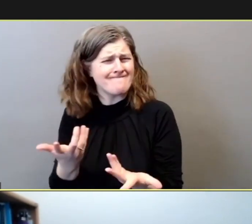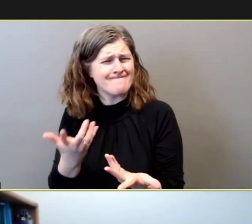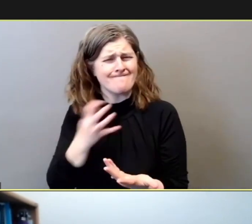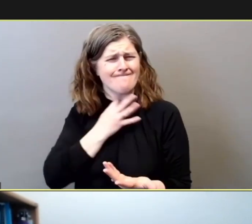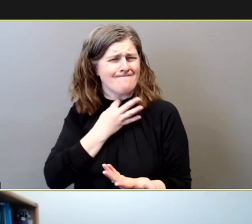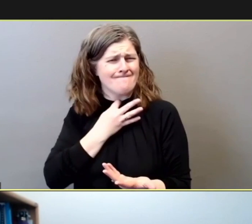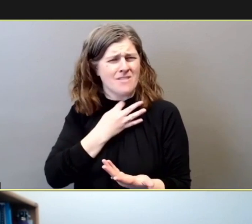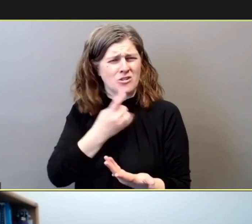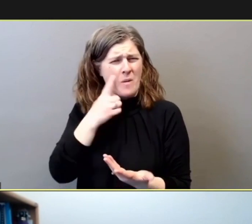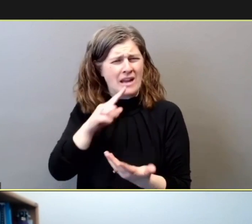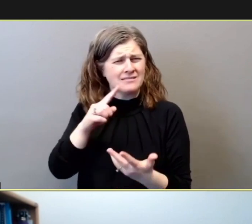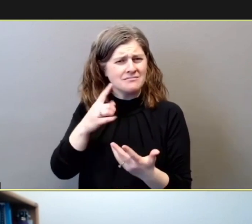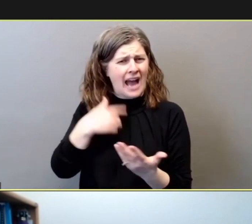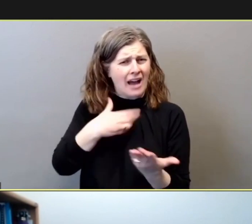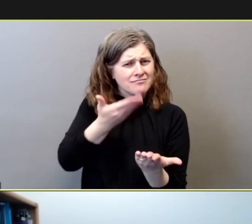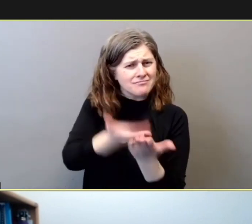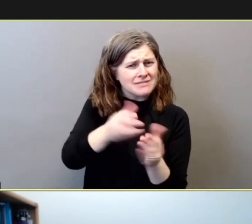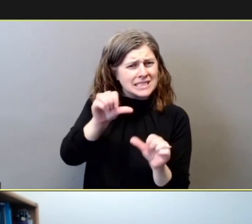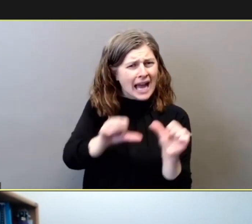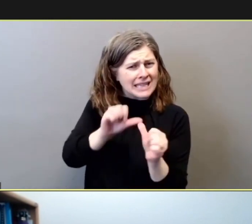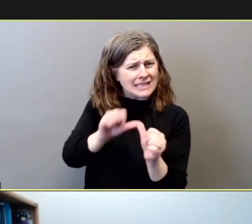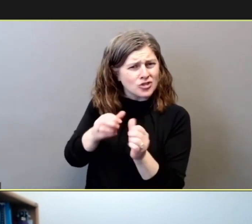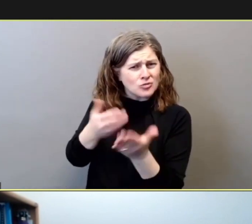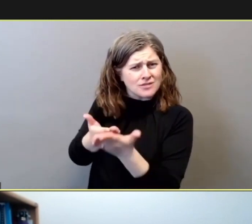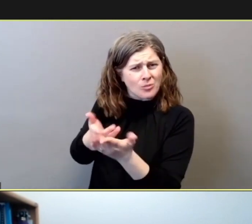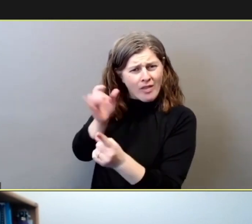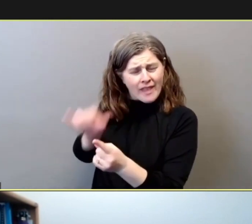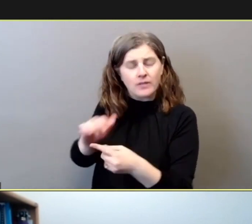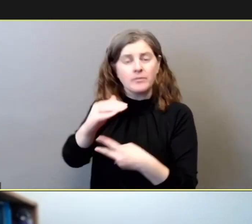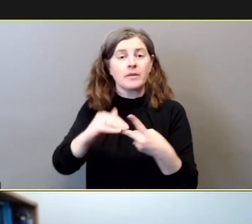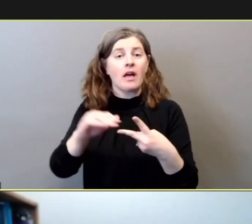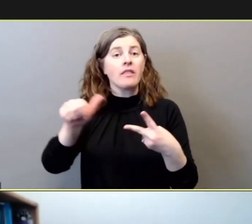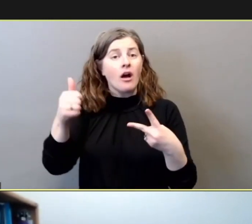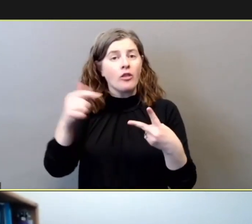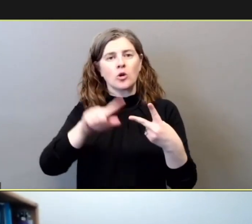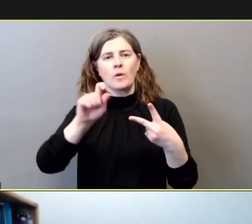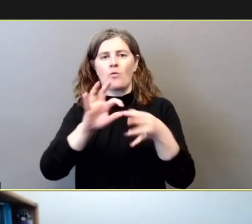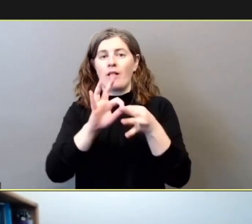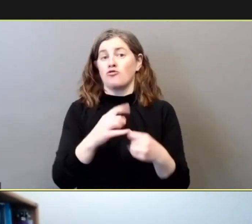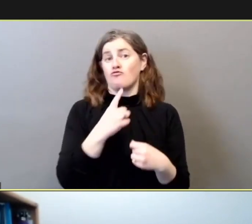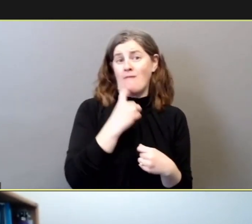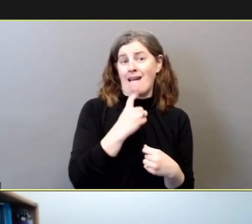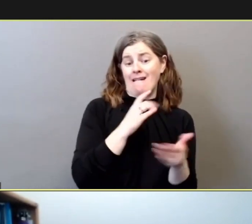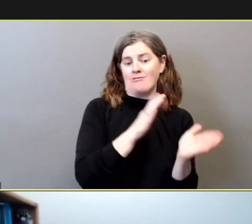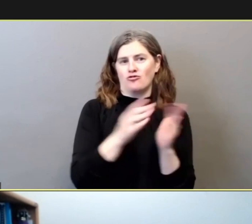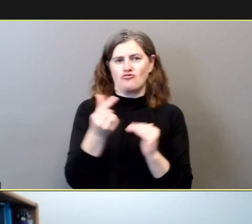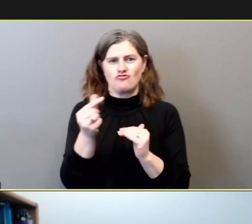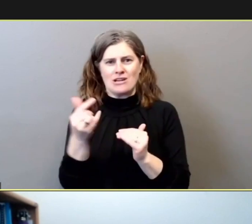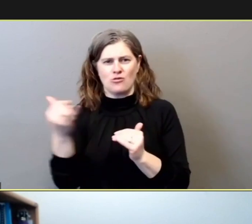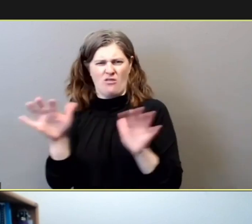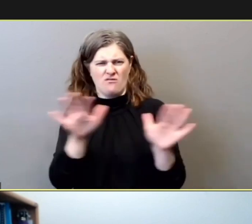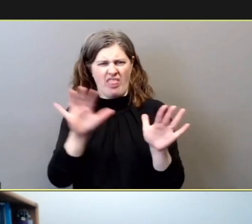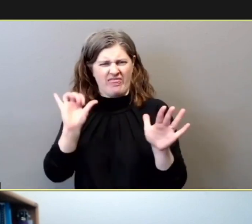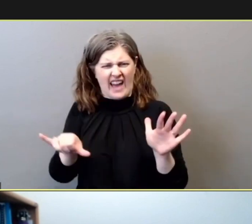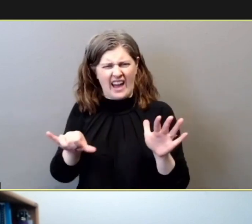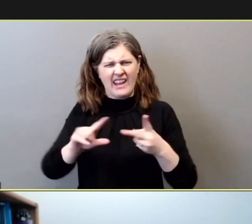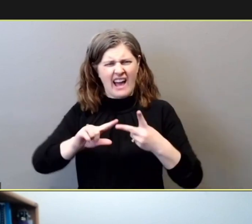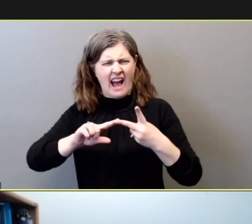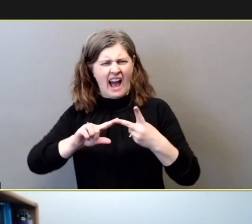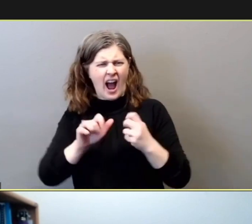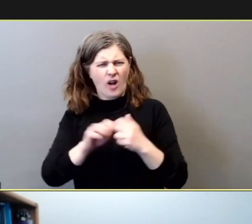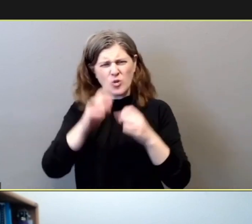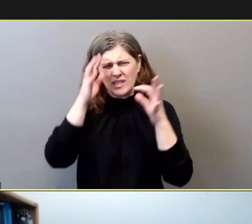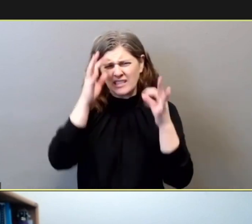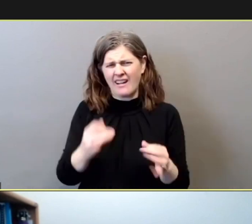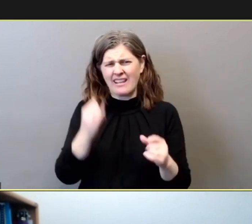wondering about the science behind that. And then the other question has to do with the red to green and how you're figuring whether